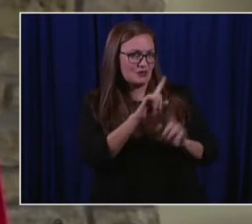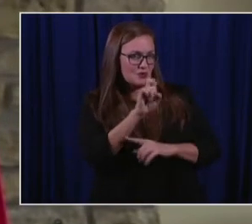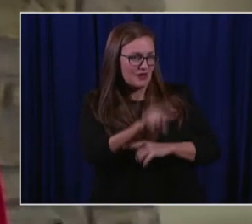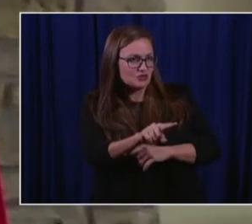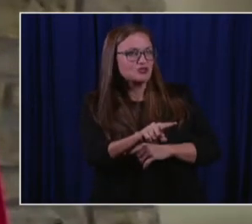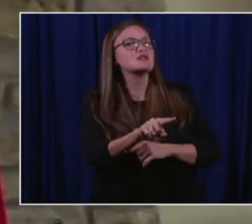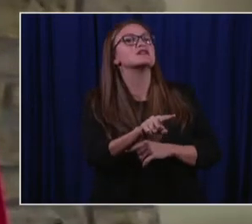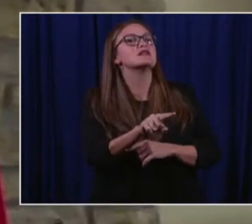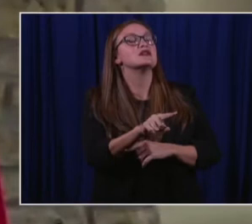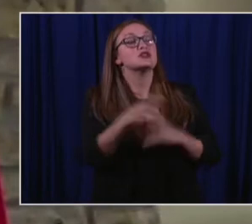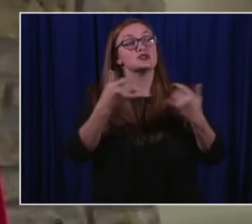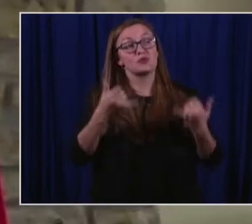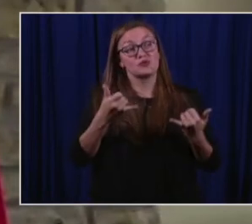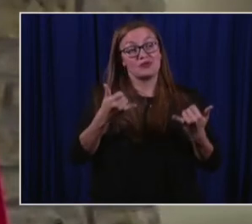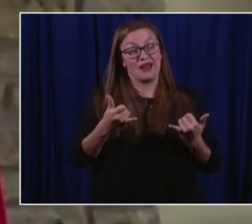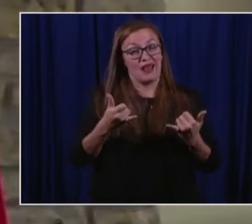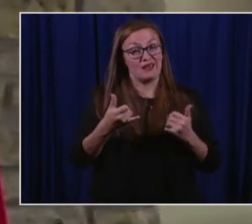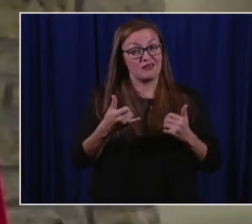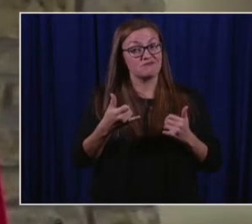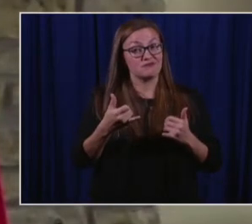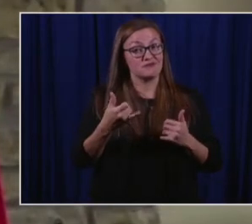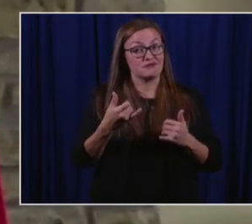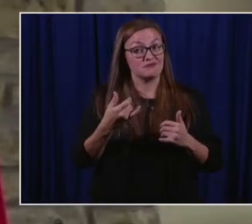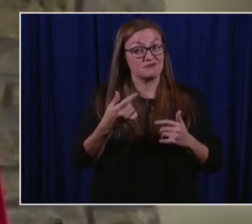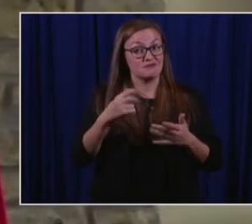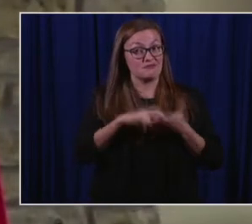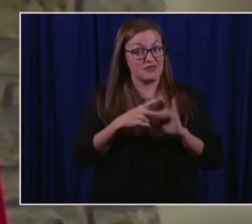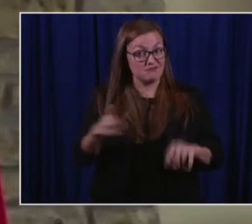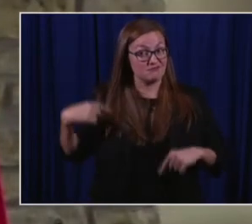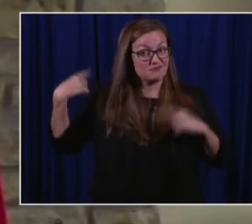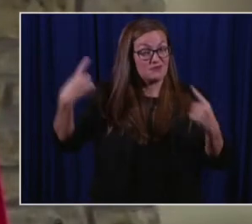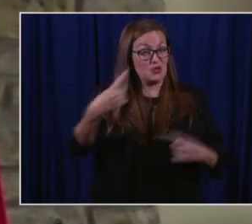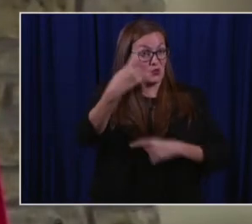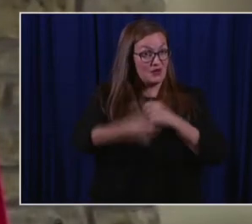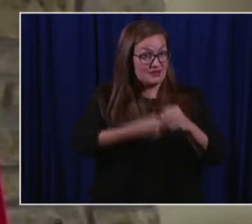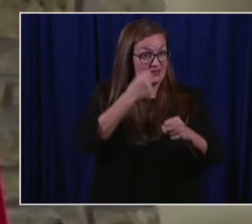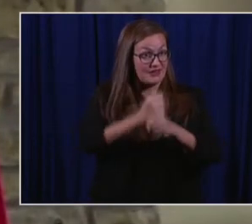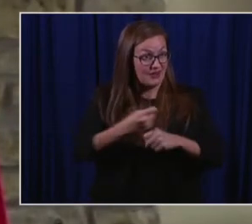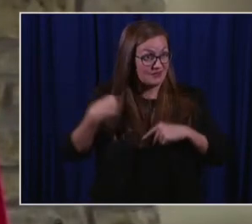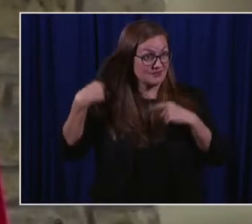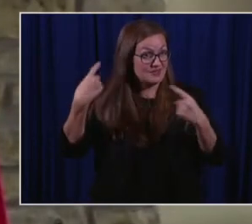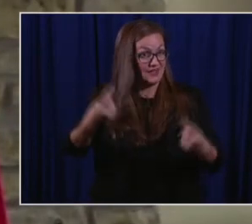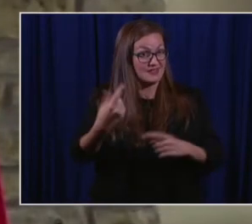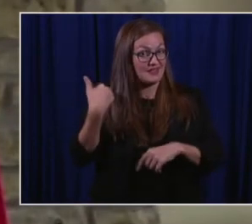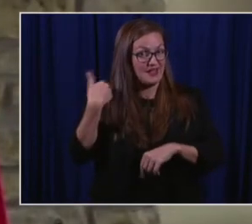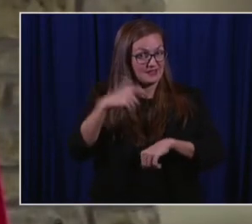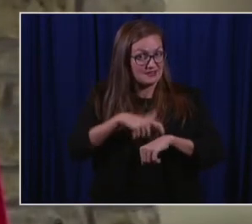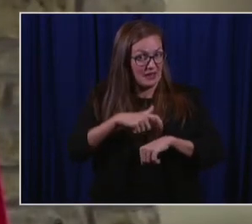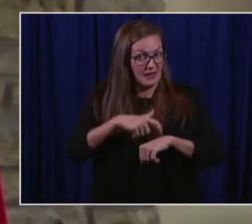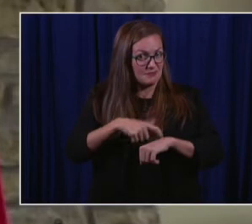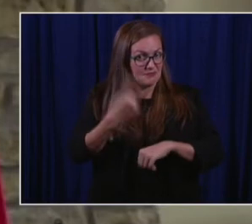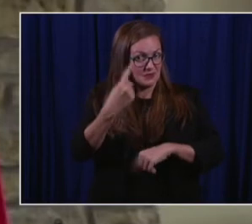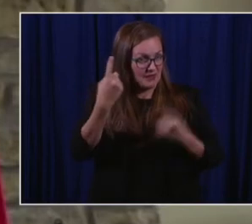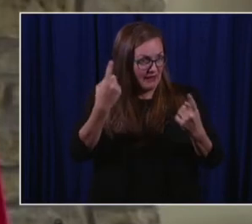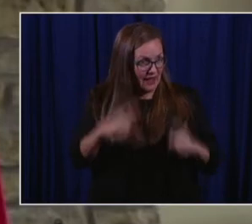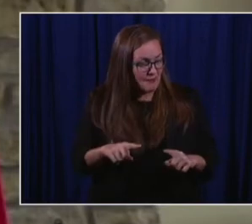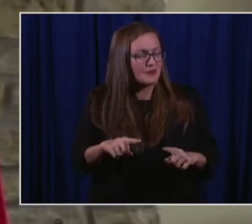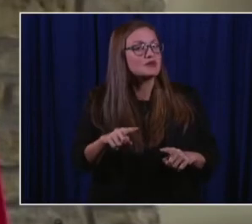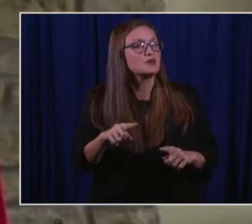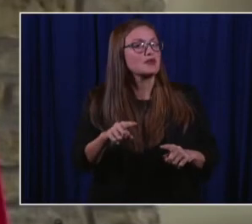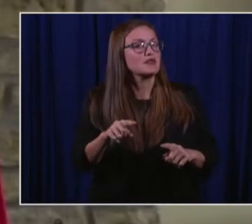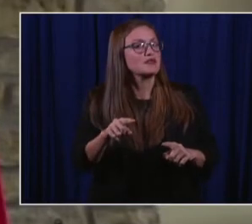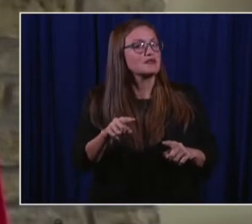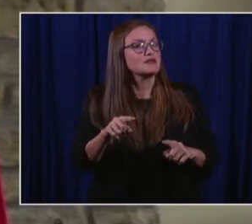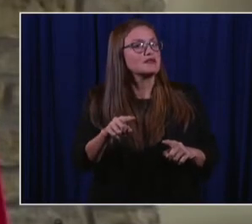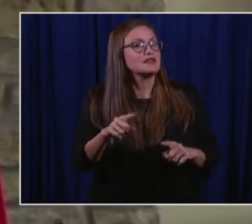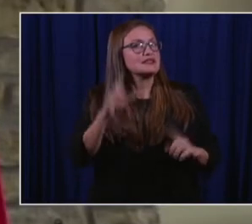Today marks 1 year since the last time anything happened with it, when it was in a committee hearing. And it looks like with the